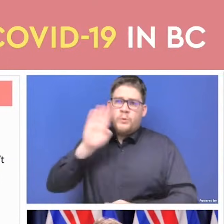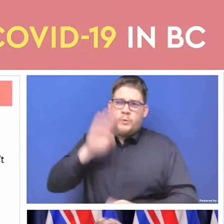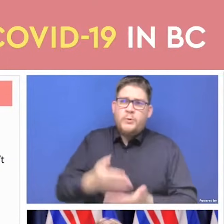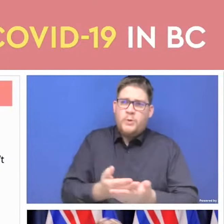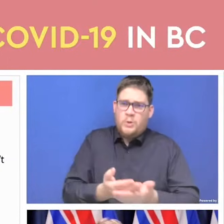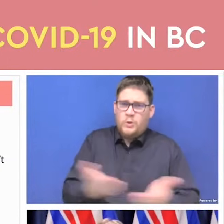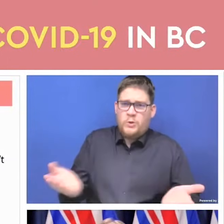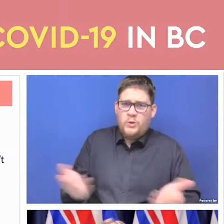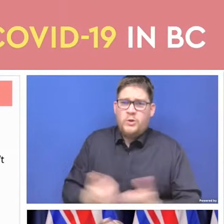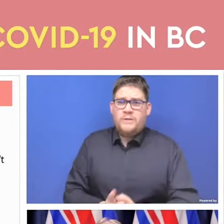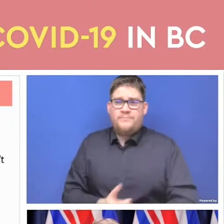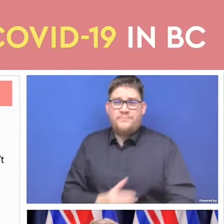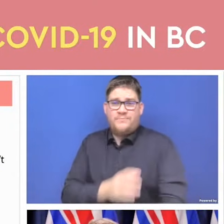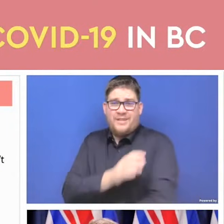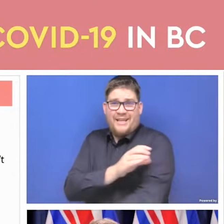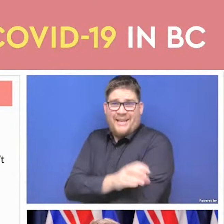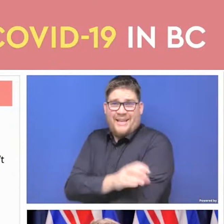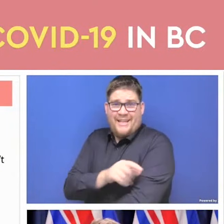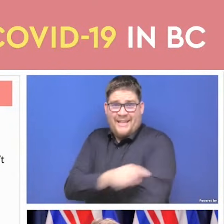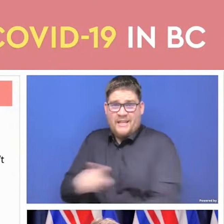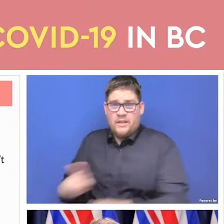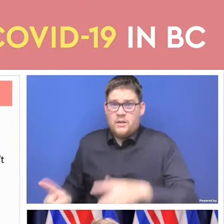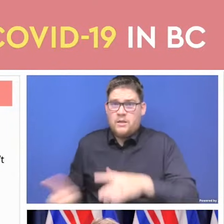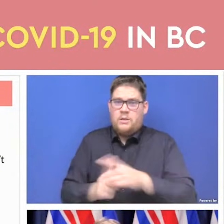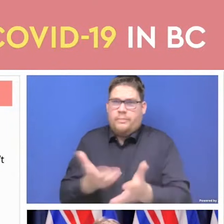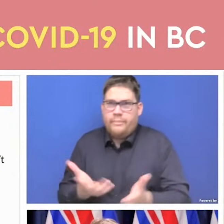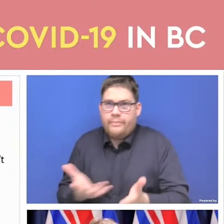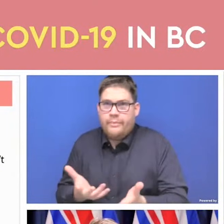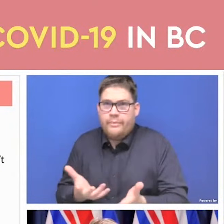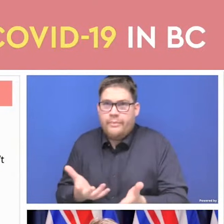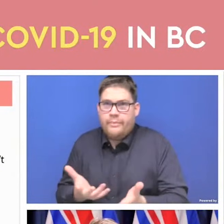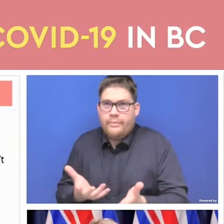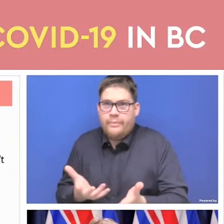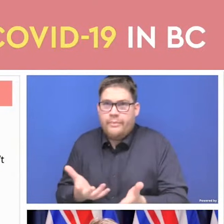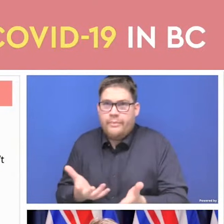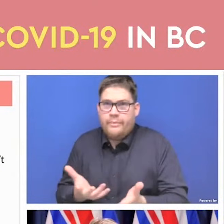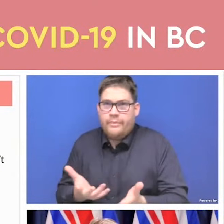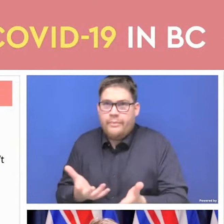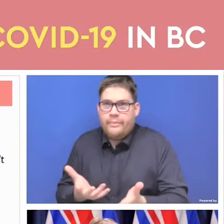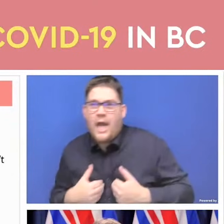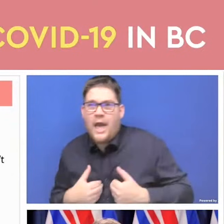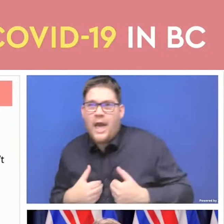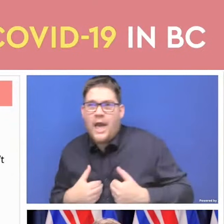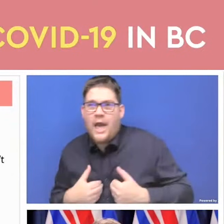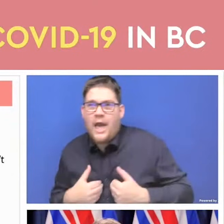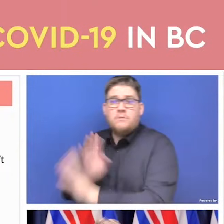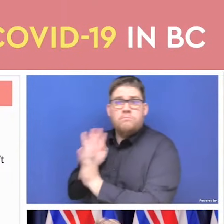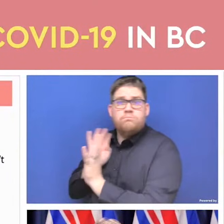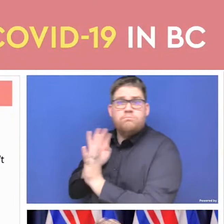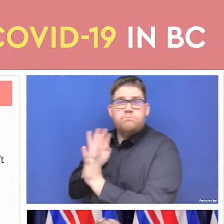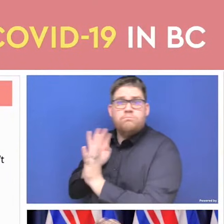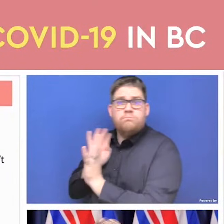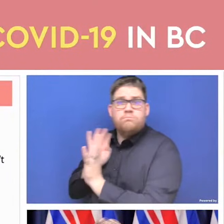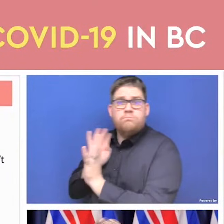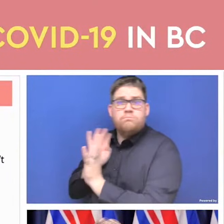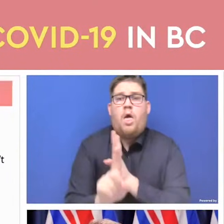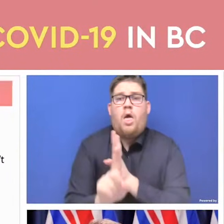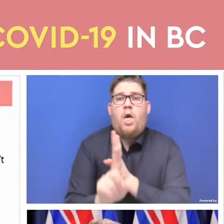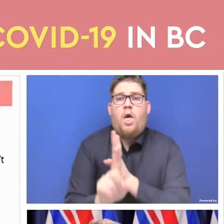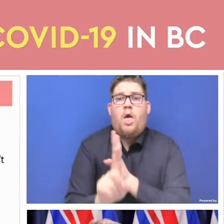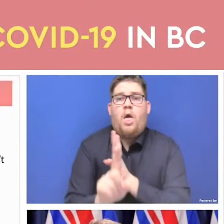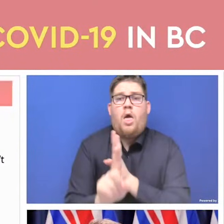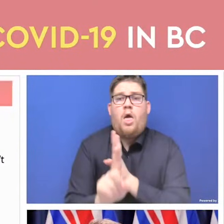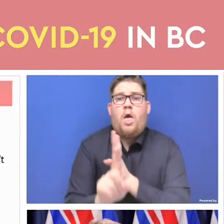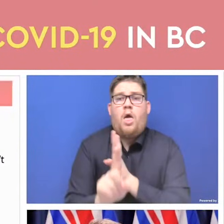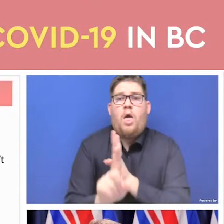our clinics and gum up the flow of patients or residents who are coming in. And so we're really going to encourage people, please book